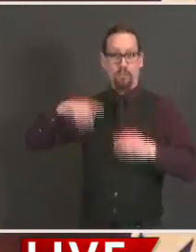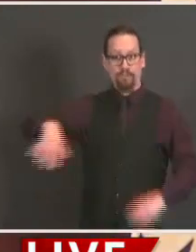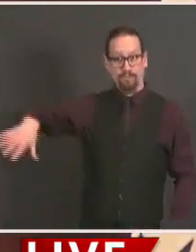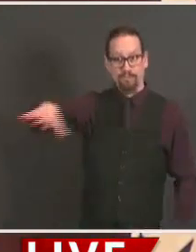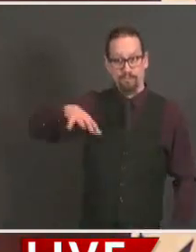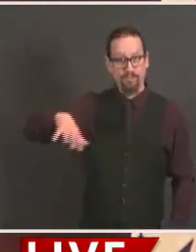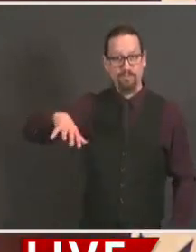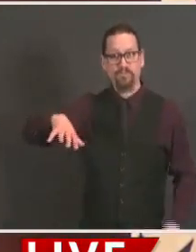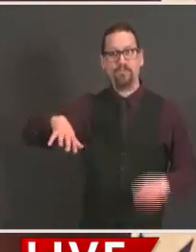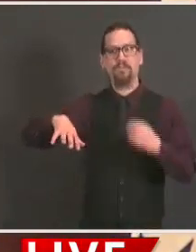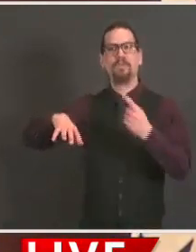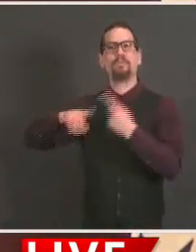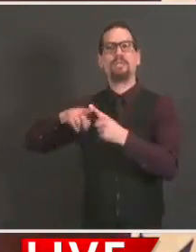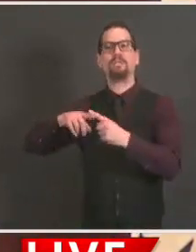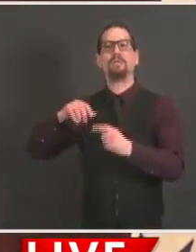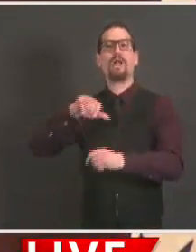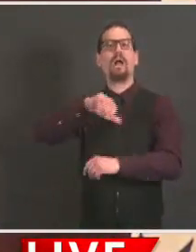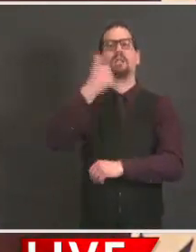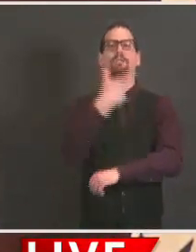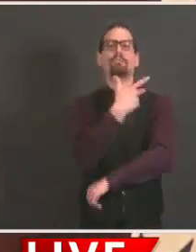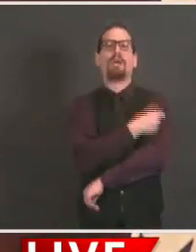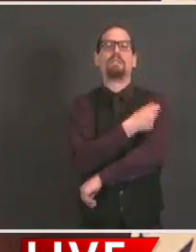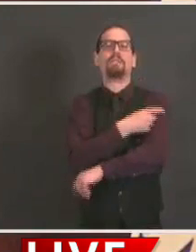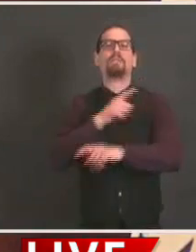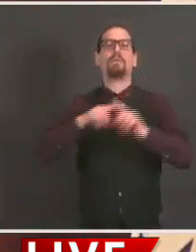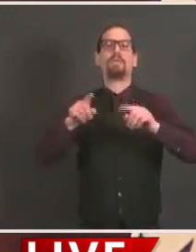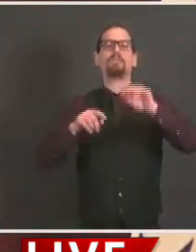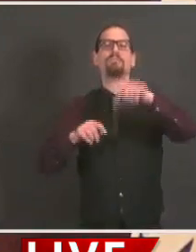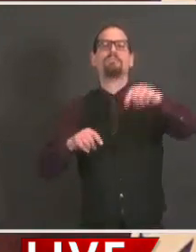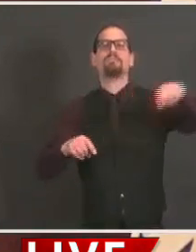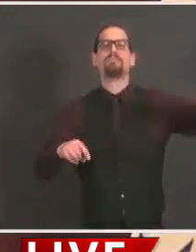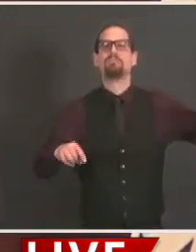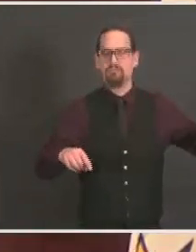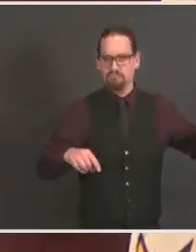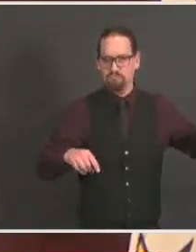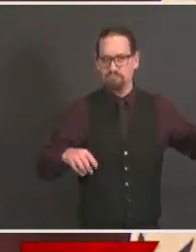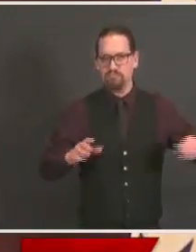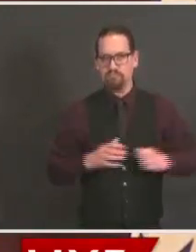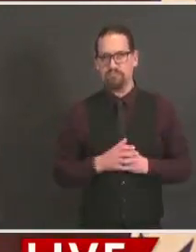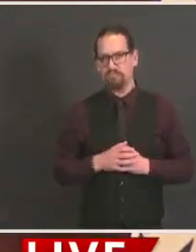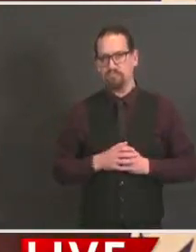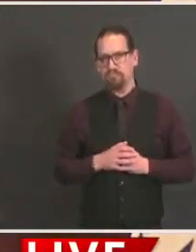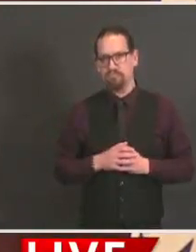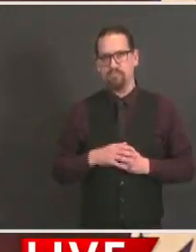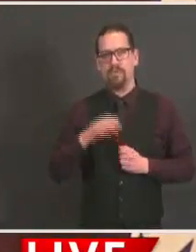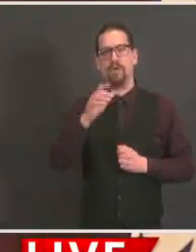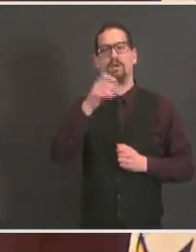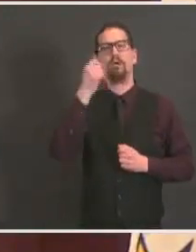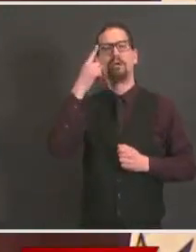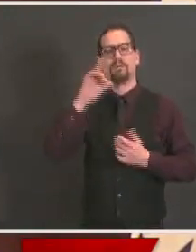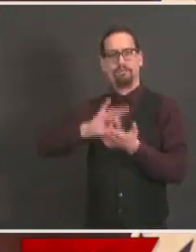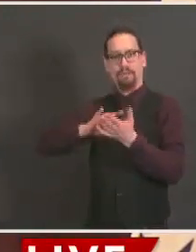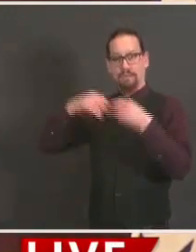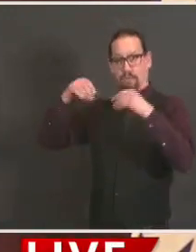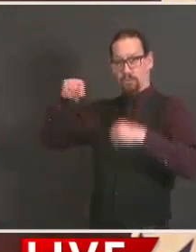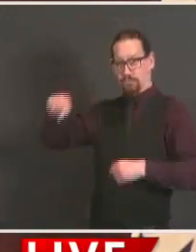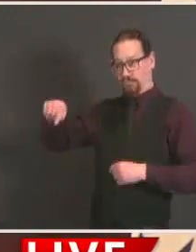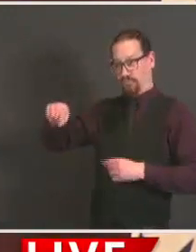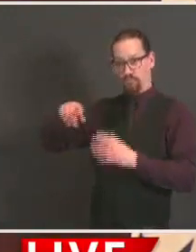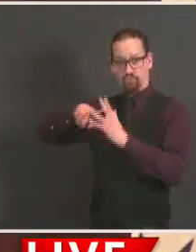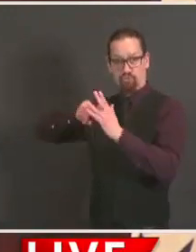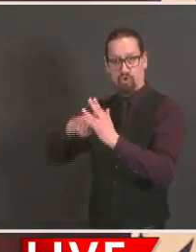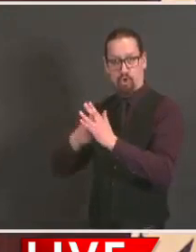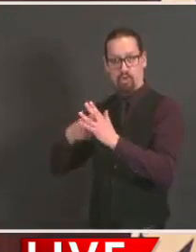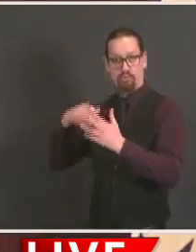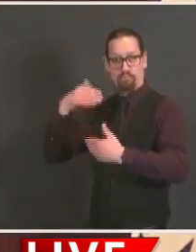I'm going to get into next. So, for example, when the pharmacies start vaccinating, they will be vaccinating